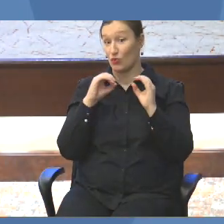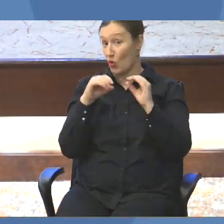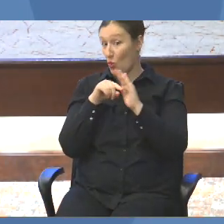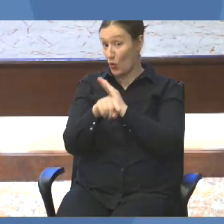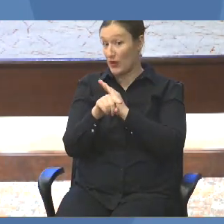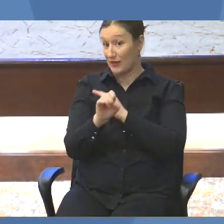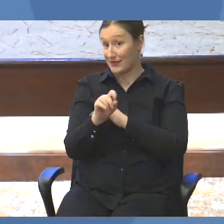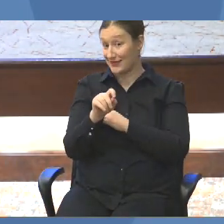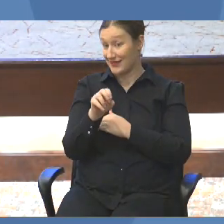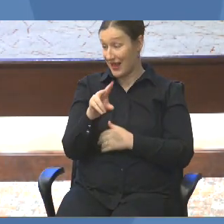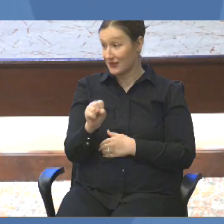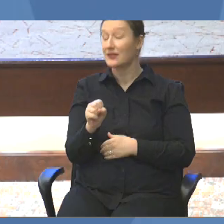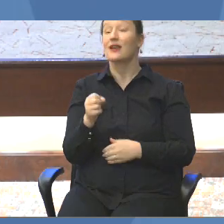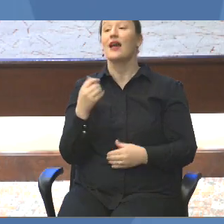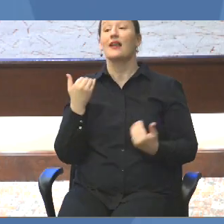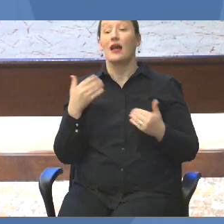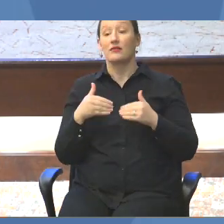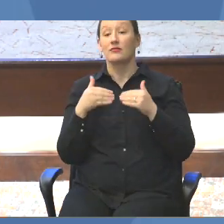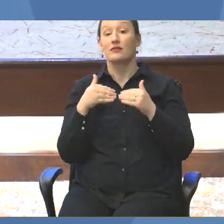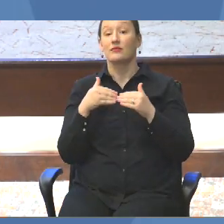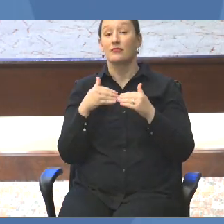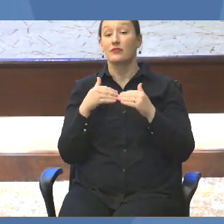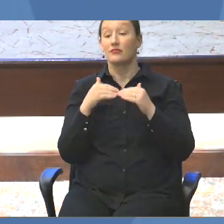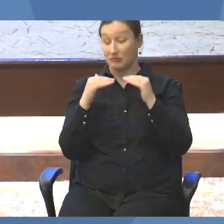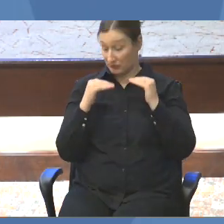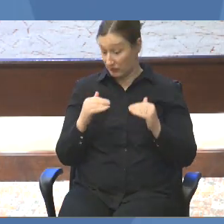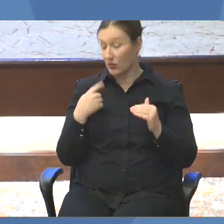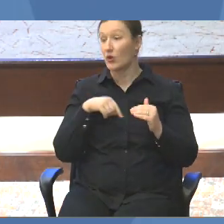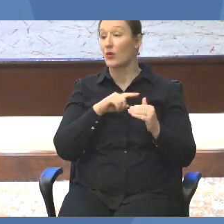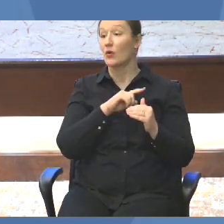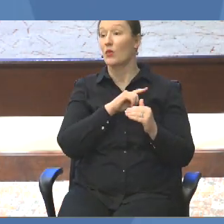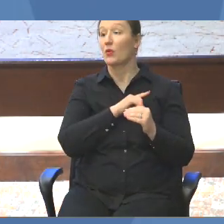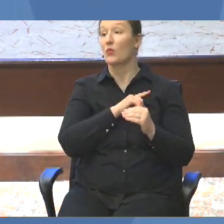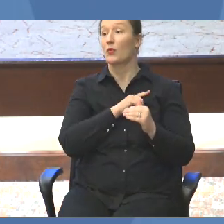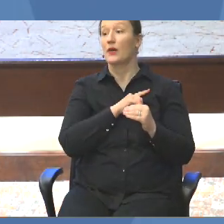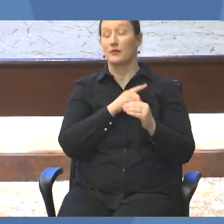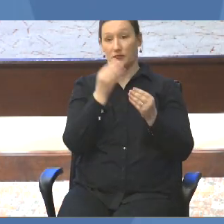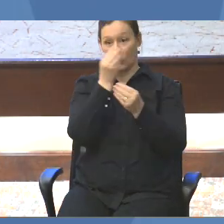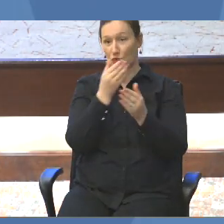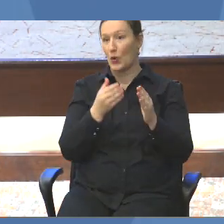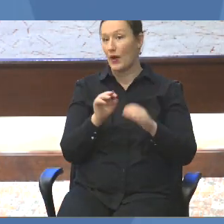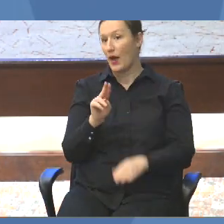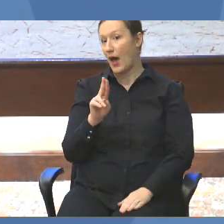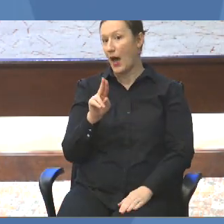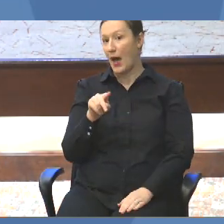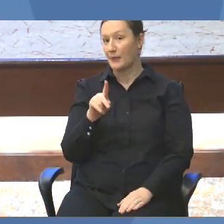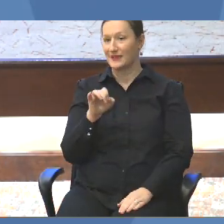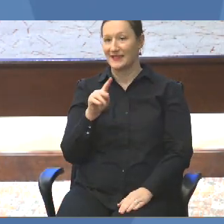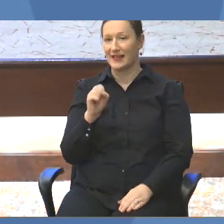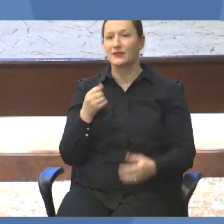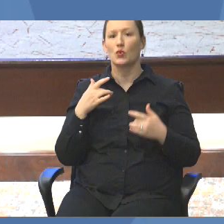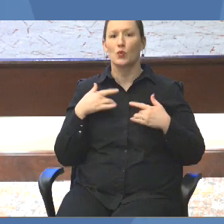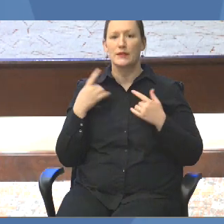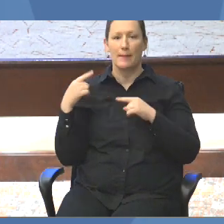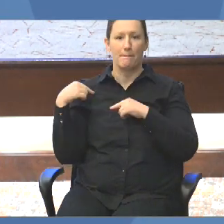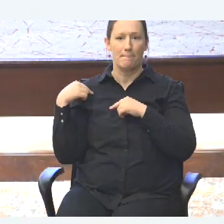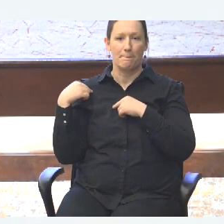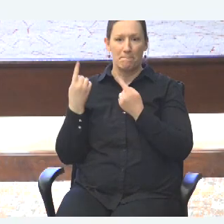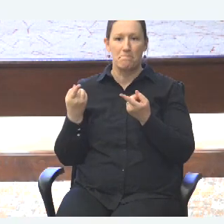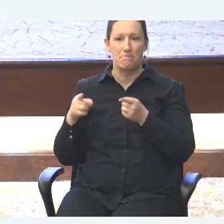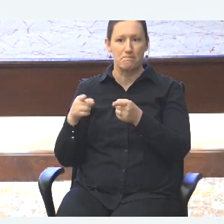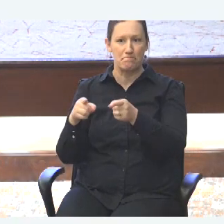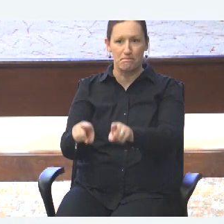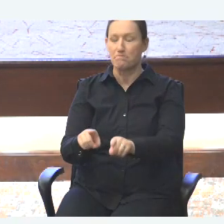So I'll kind of next go on to kind of program updates. I do want to say this isn't a comprehensive list, but a highlight of many of our programs.